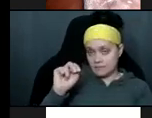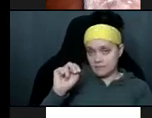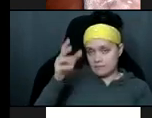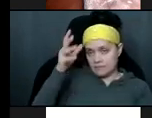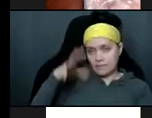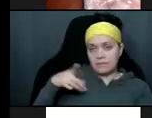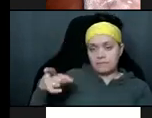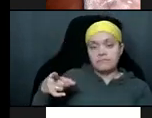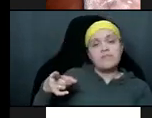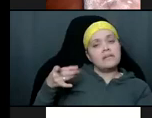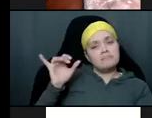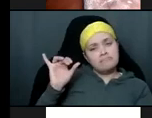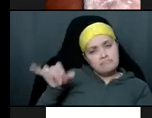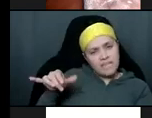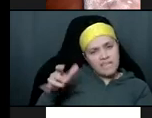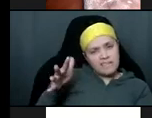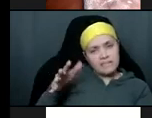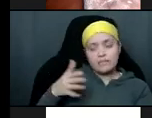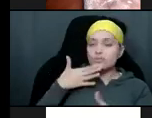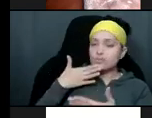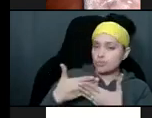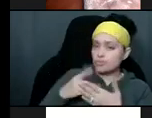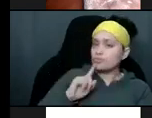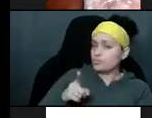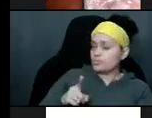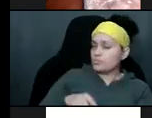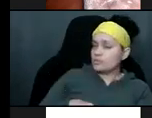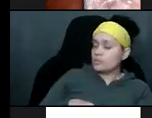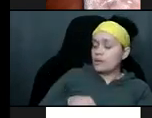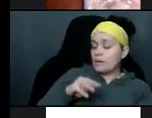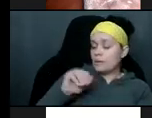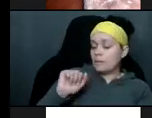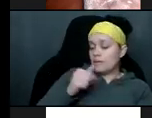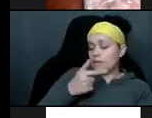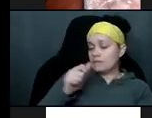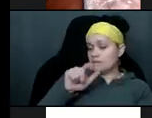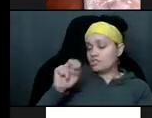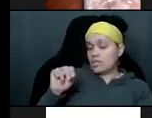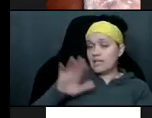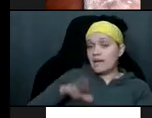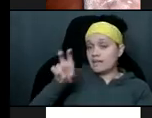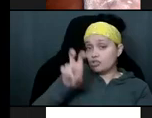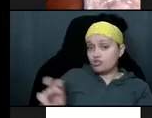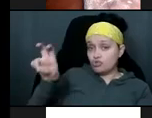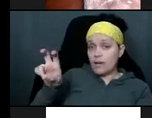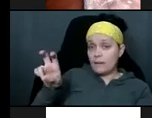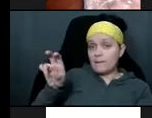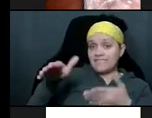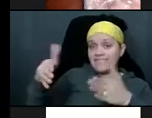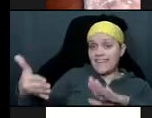And that is sort of true, because Magellan on his voyage actually died